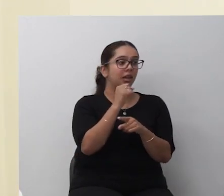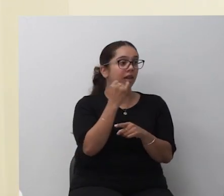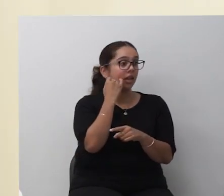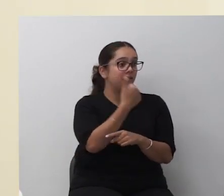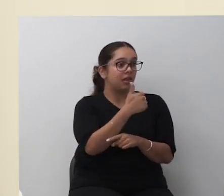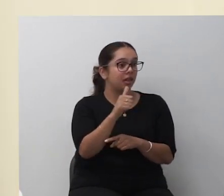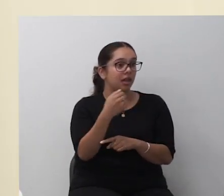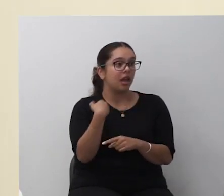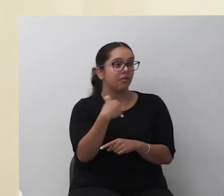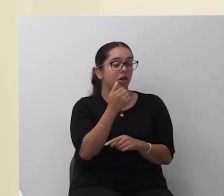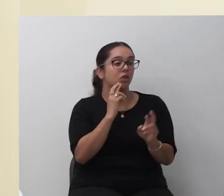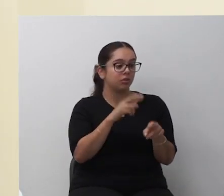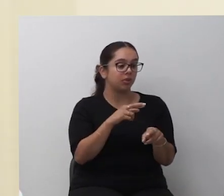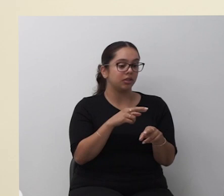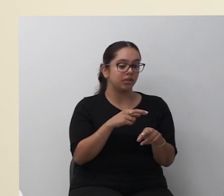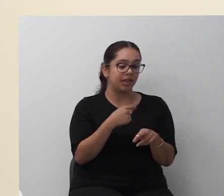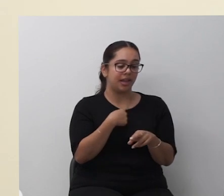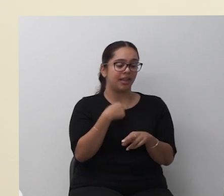have any responses. I mean, I think